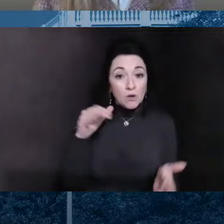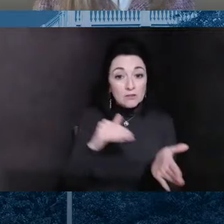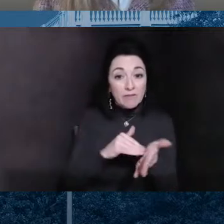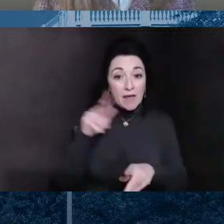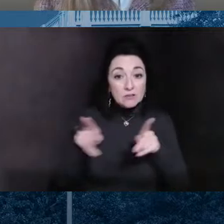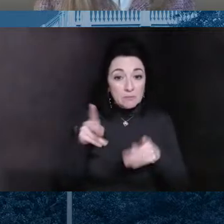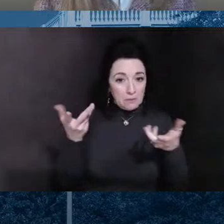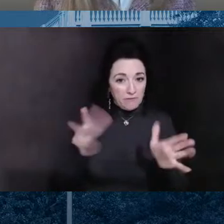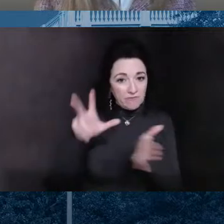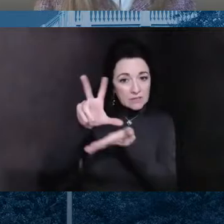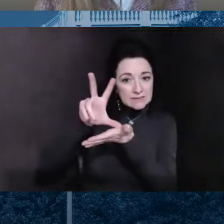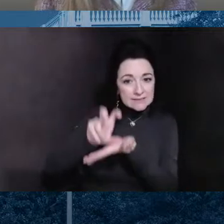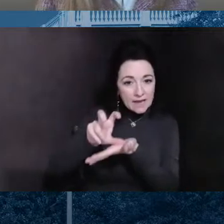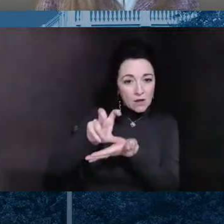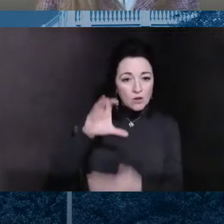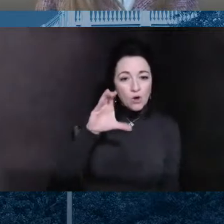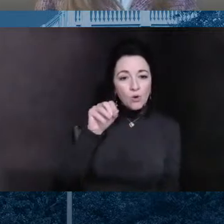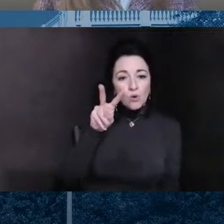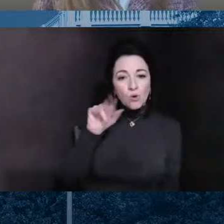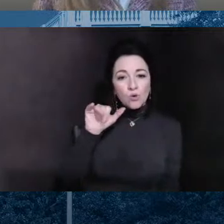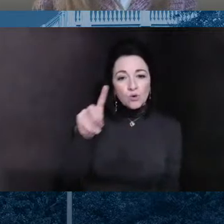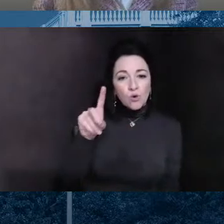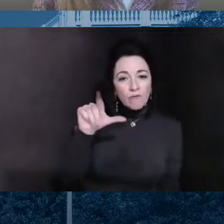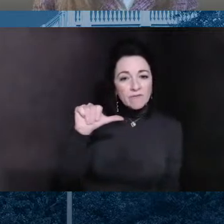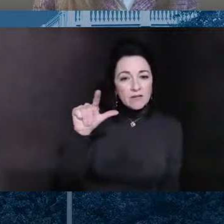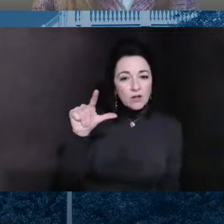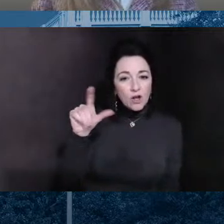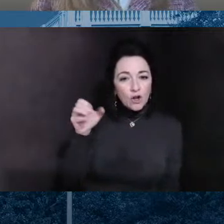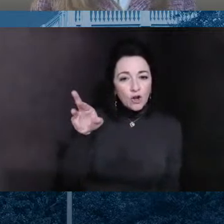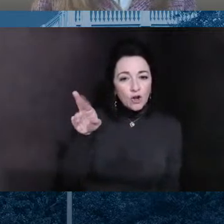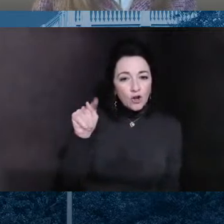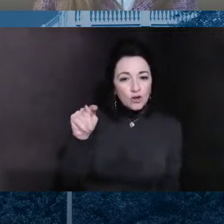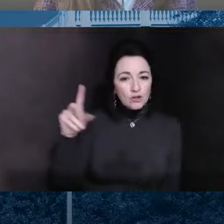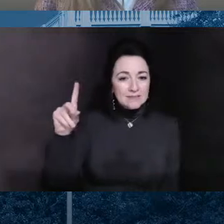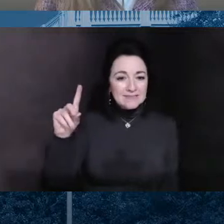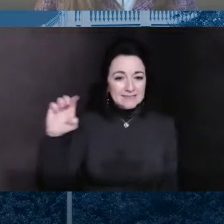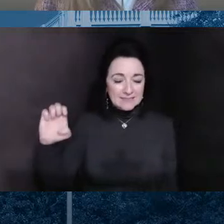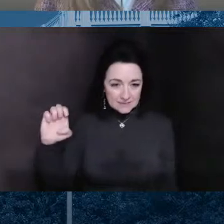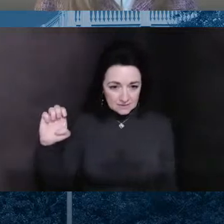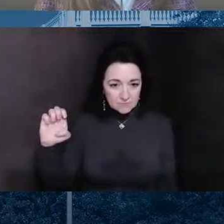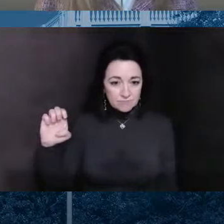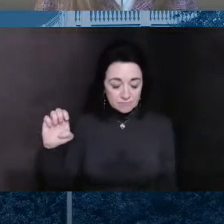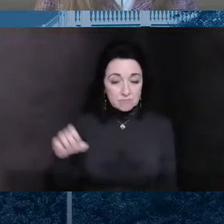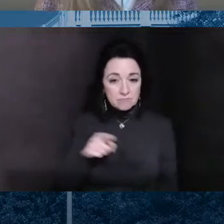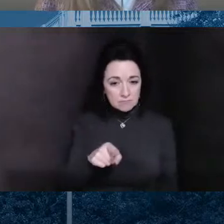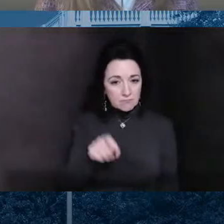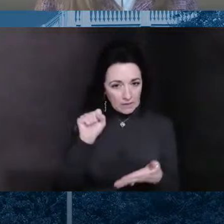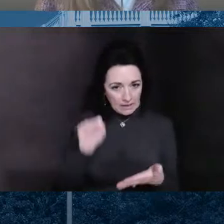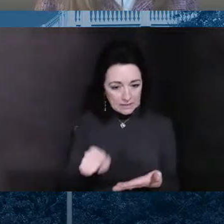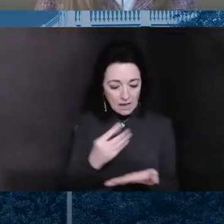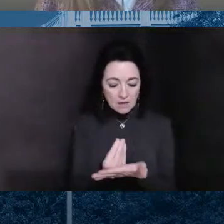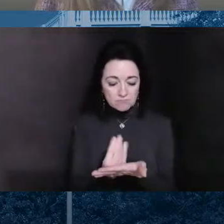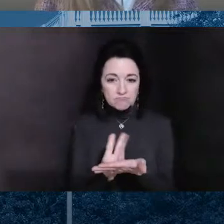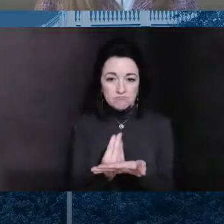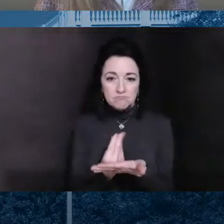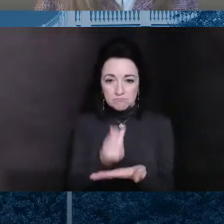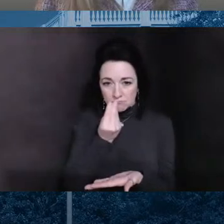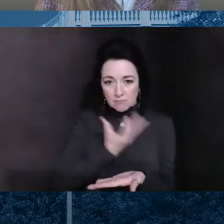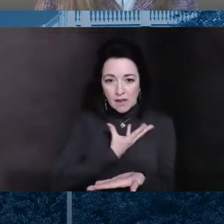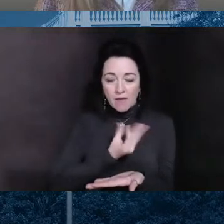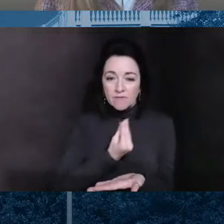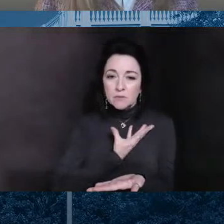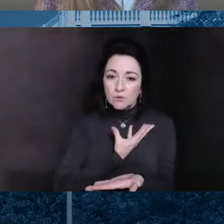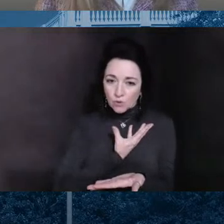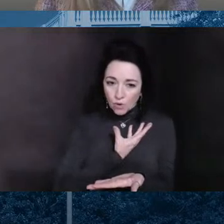to protect yourself and people you may have come in contact with. If you test positive for COVID-19, you